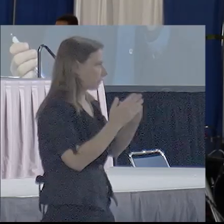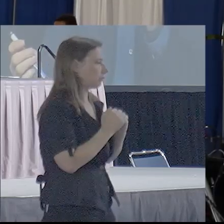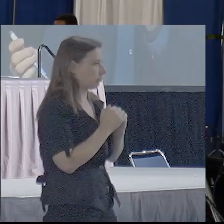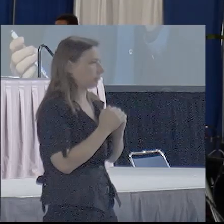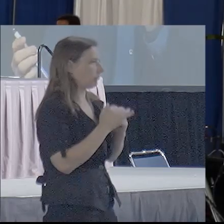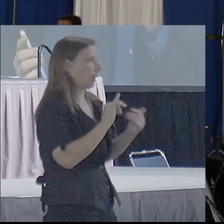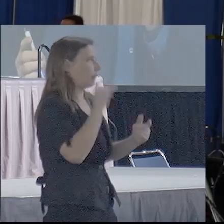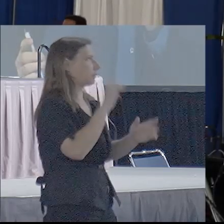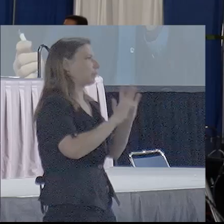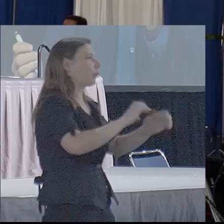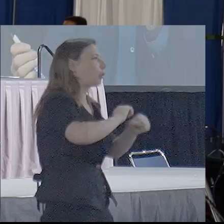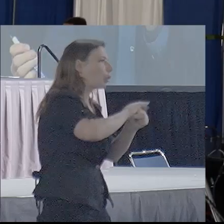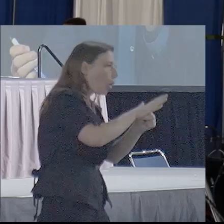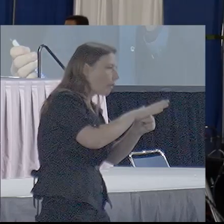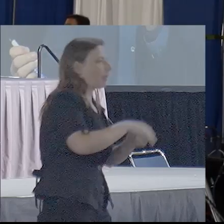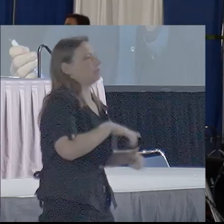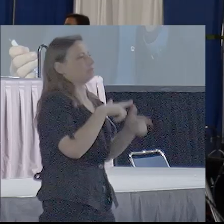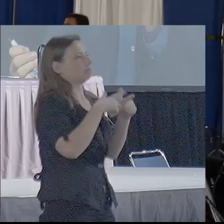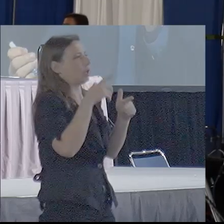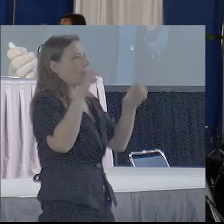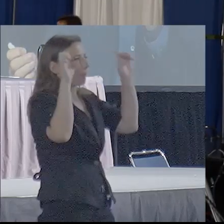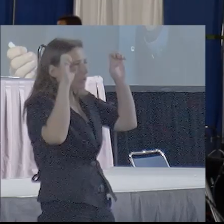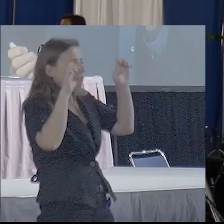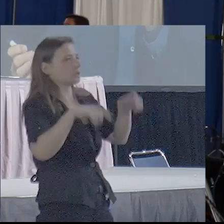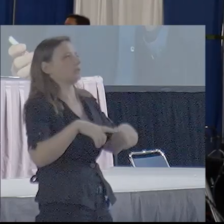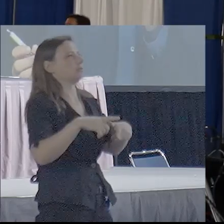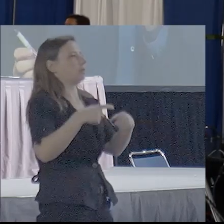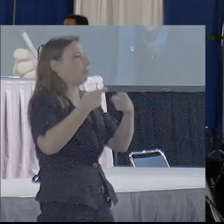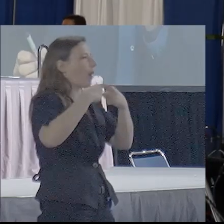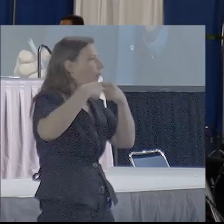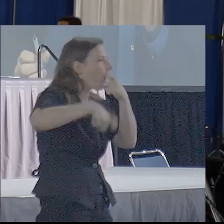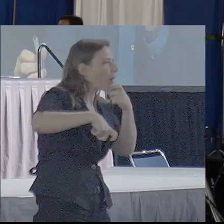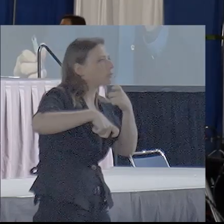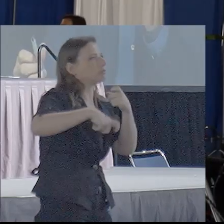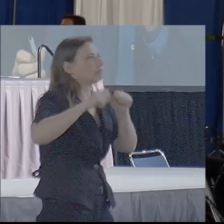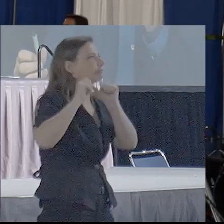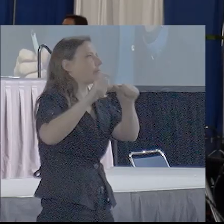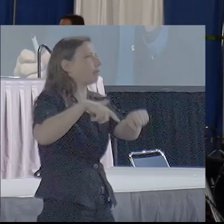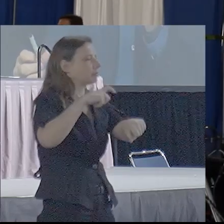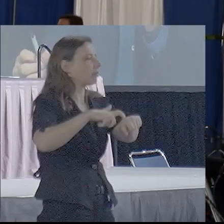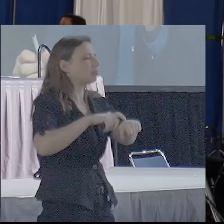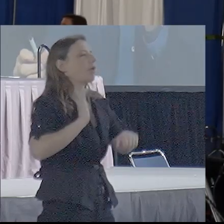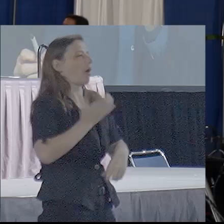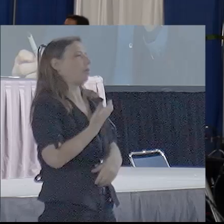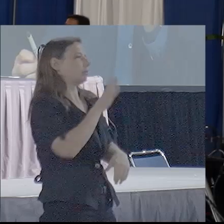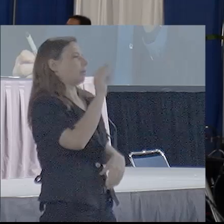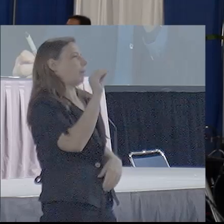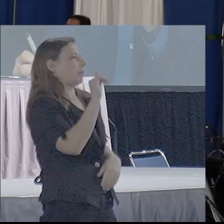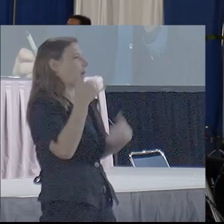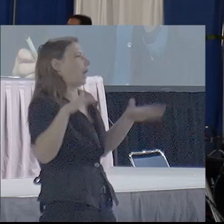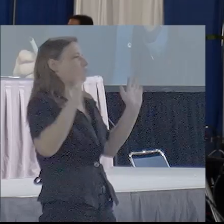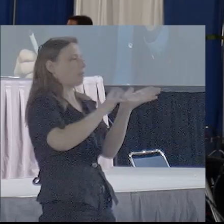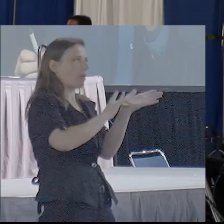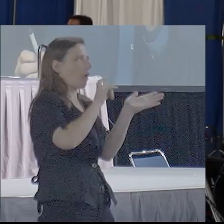COVID, with the emergencies, with the freezes, the extended power outages, companies like Angel Medical had to step